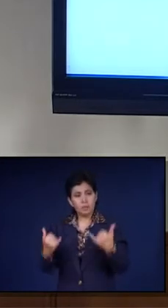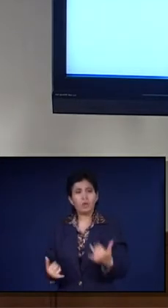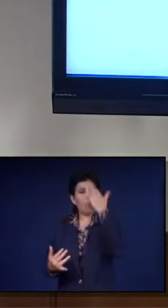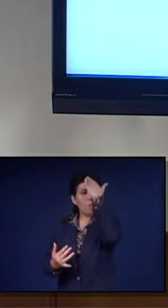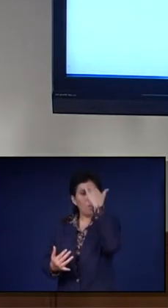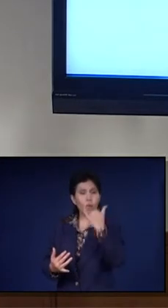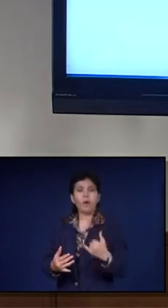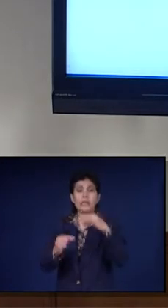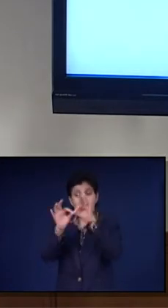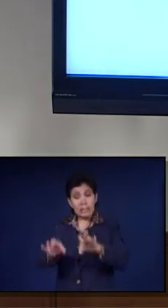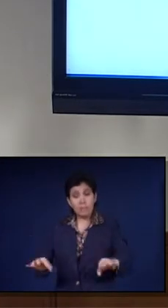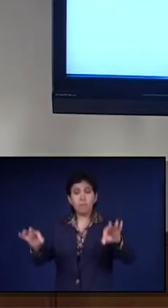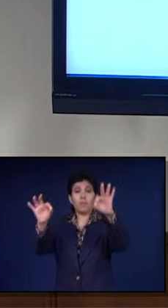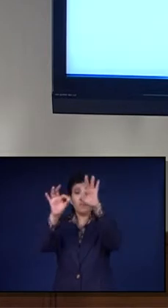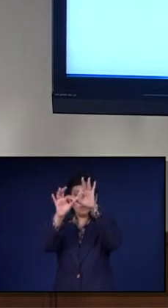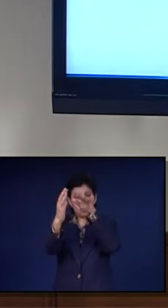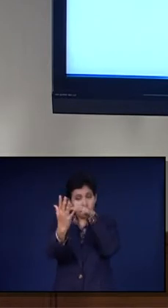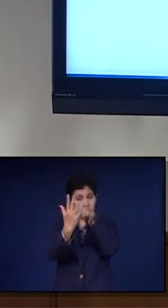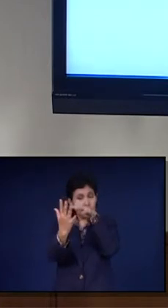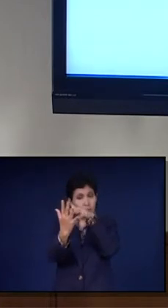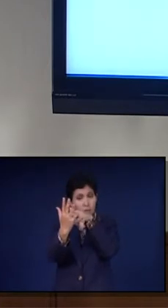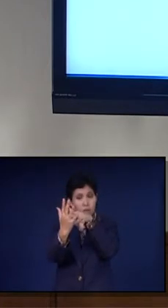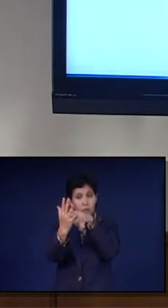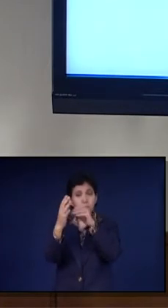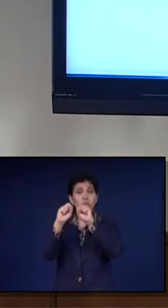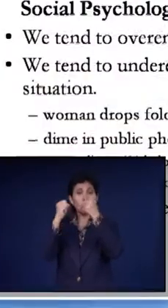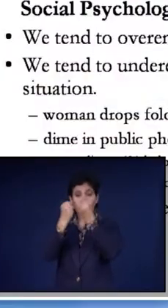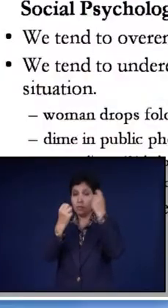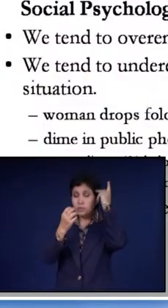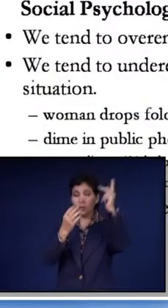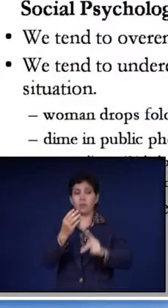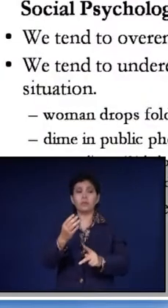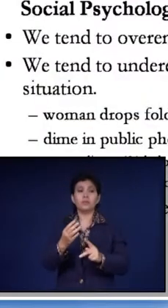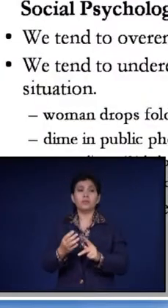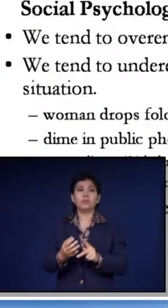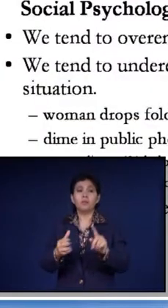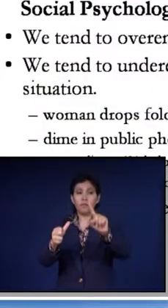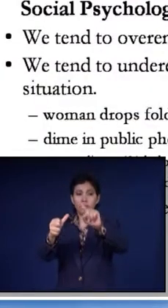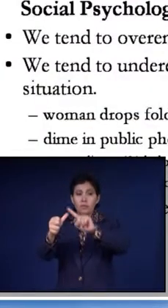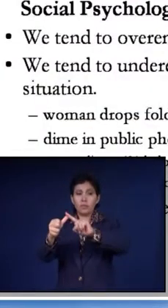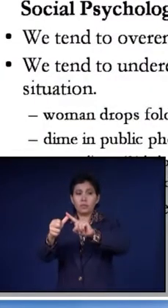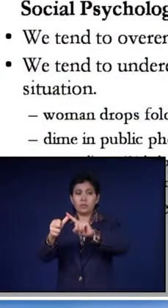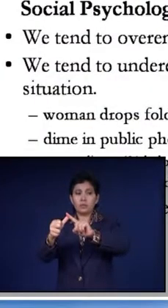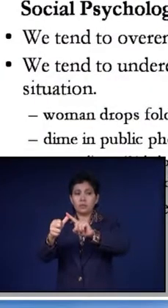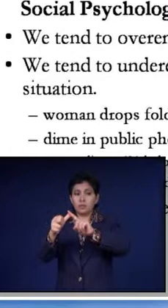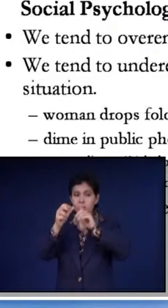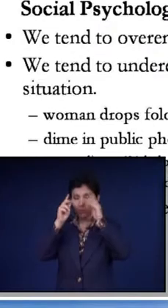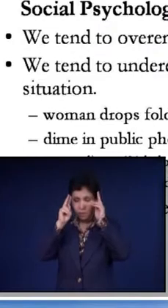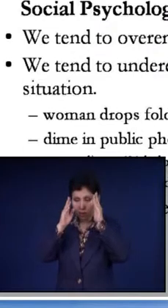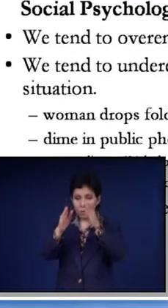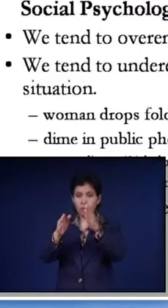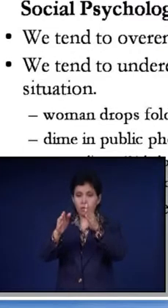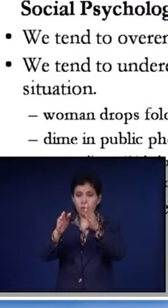it important to study social psychology? First, we tend to